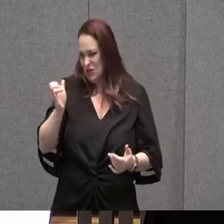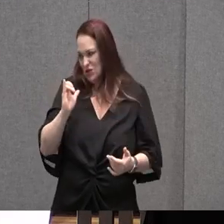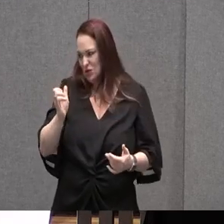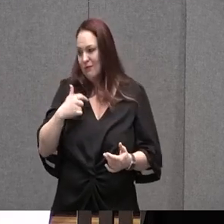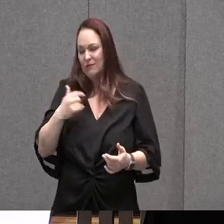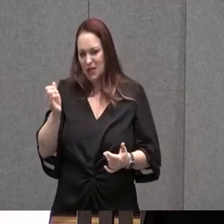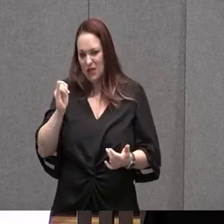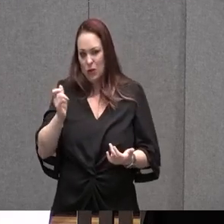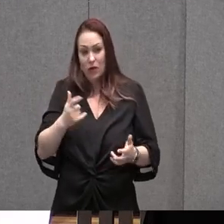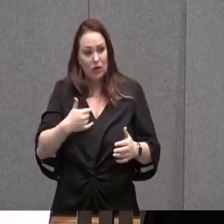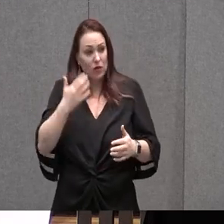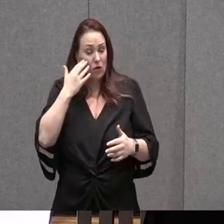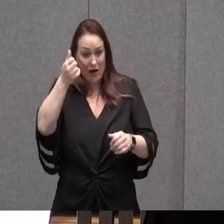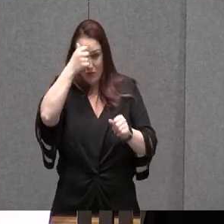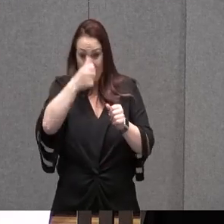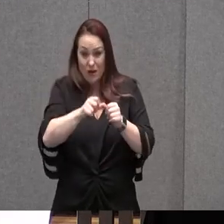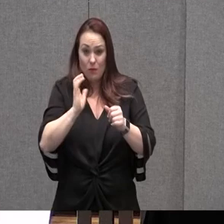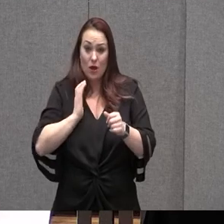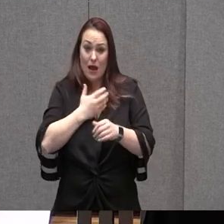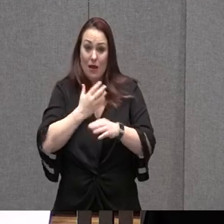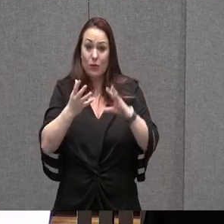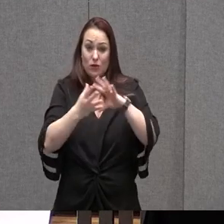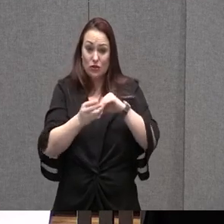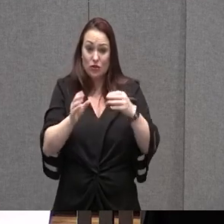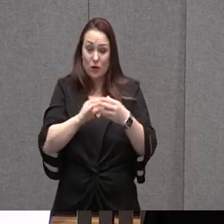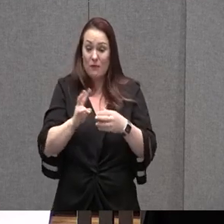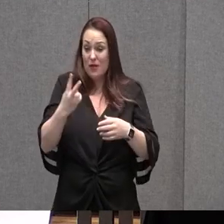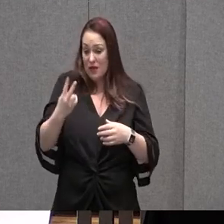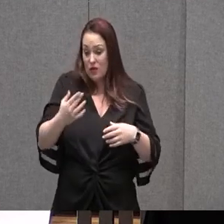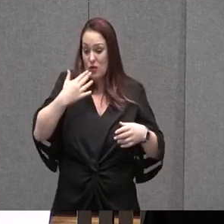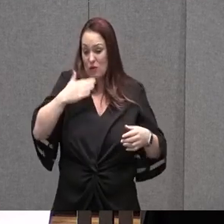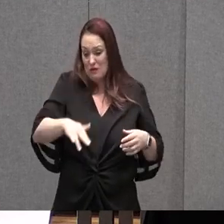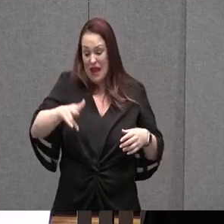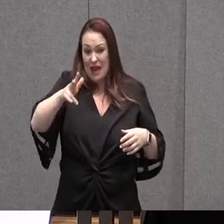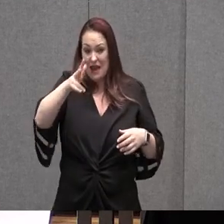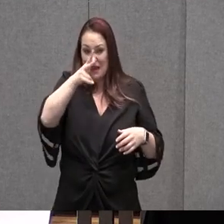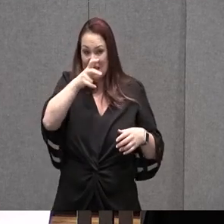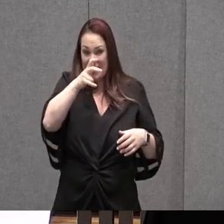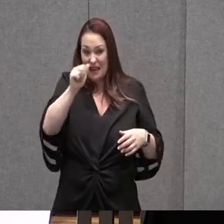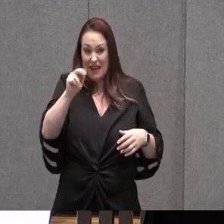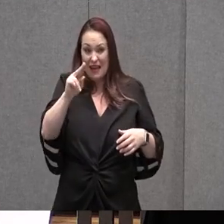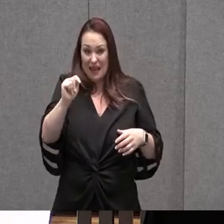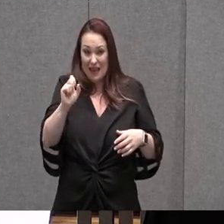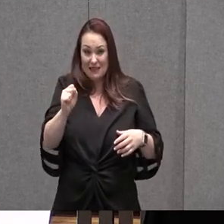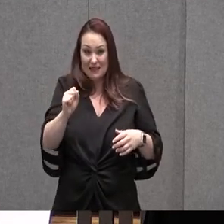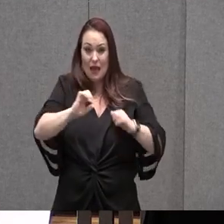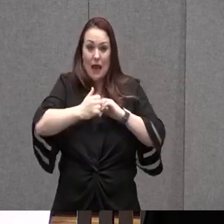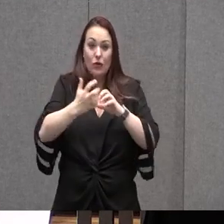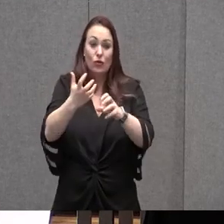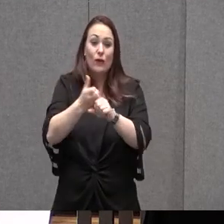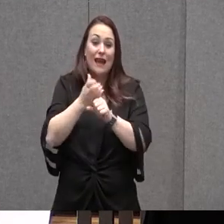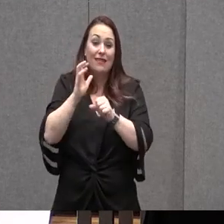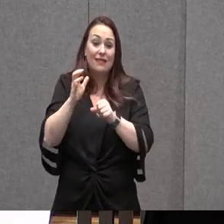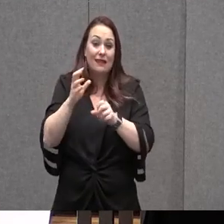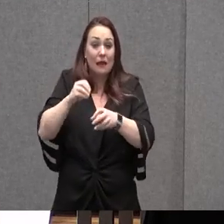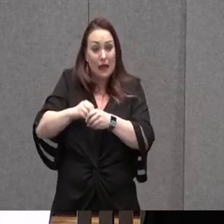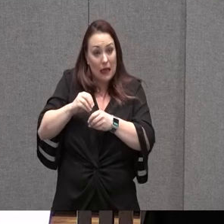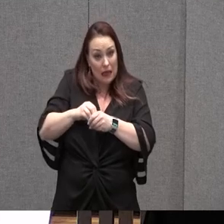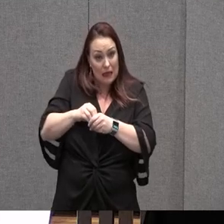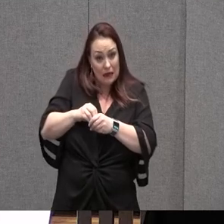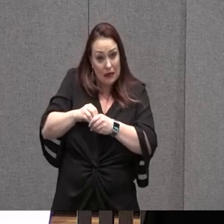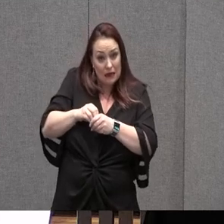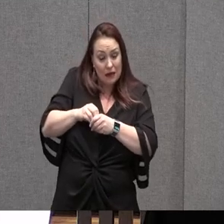bad. You know, I remember our story about the two bad ants, and I'm thinking about how to get